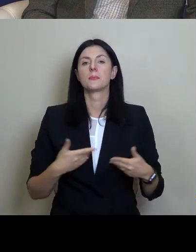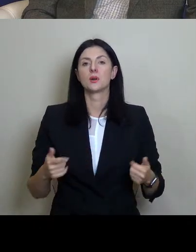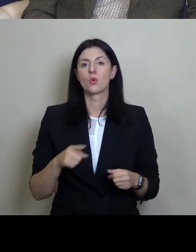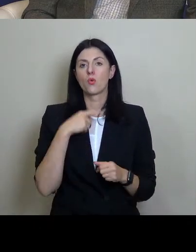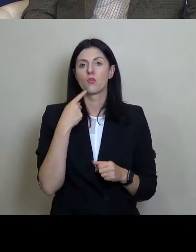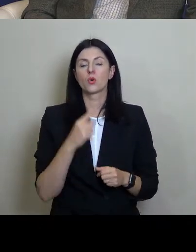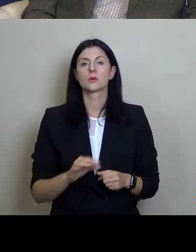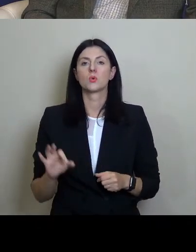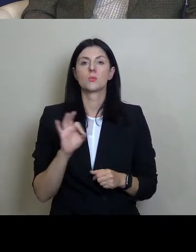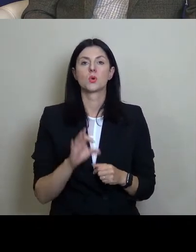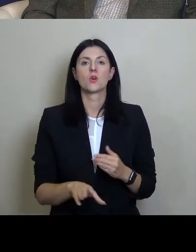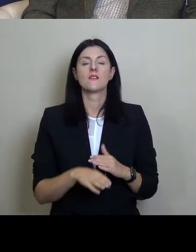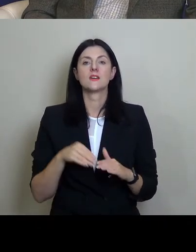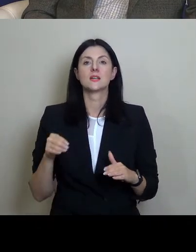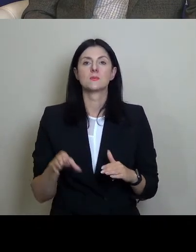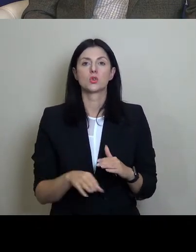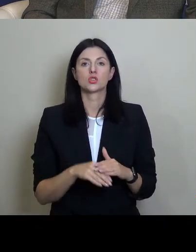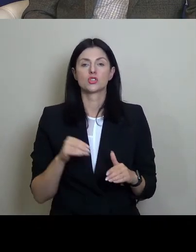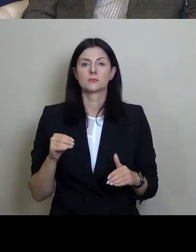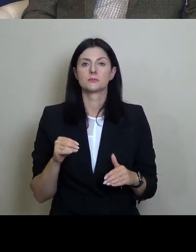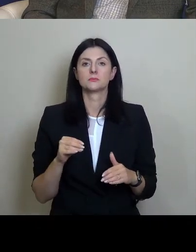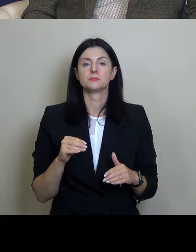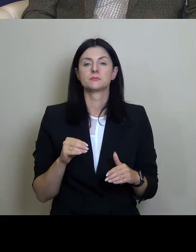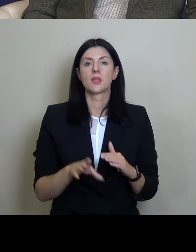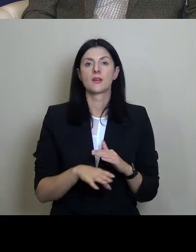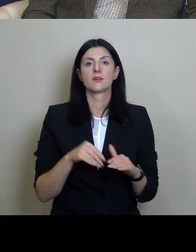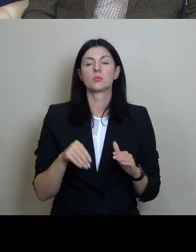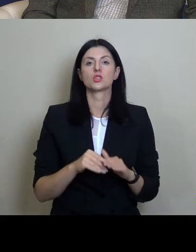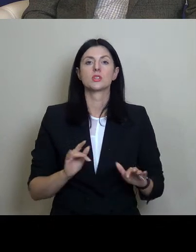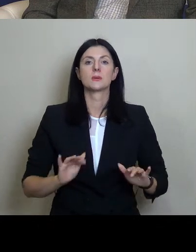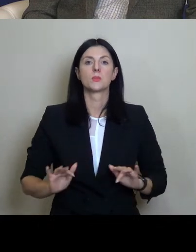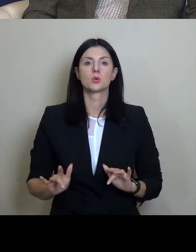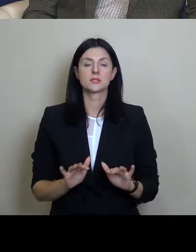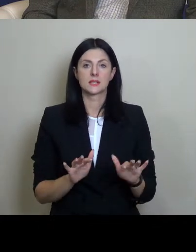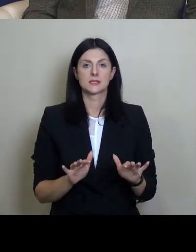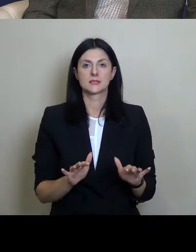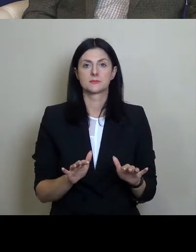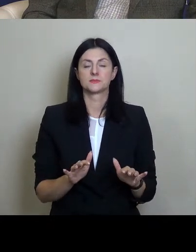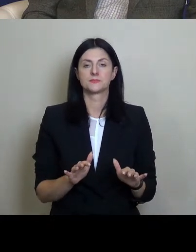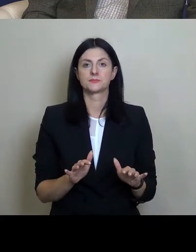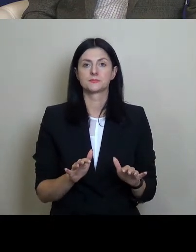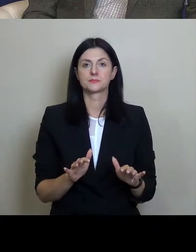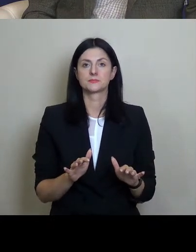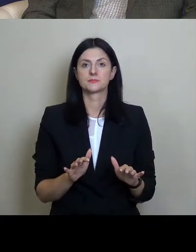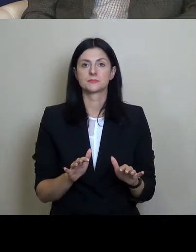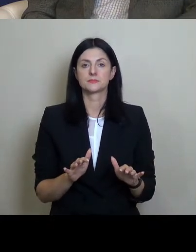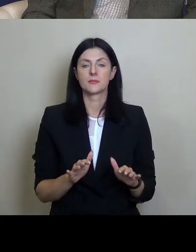and we discussed that. And when we are talking about the election process,